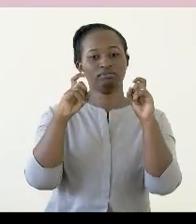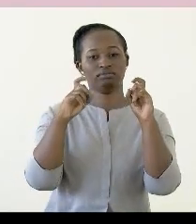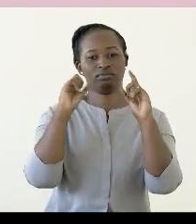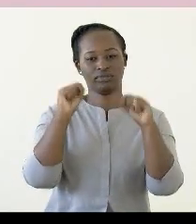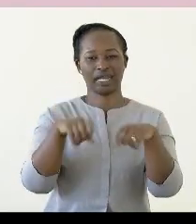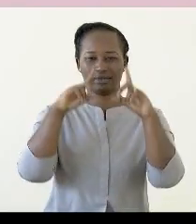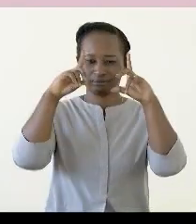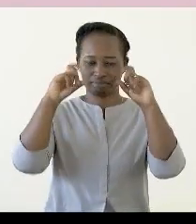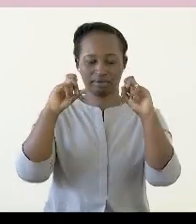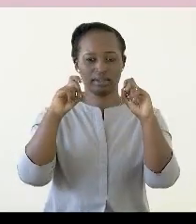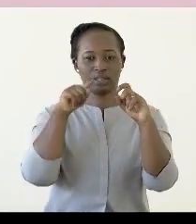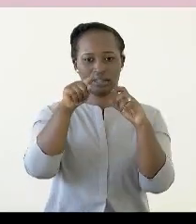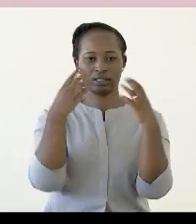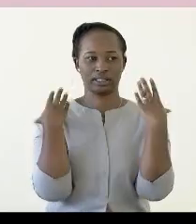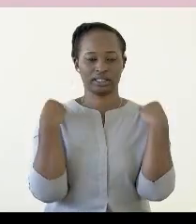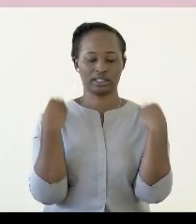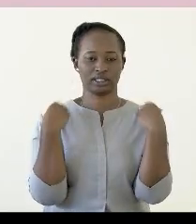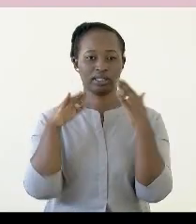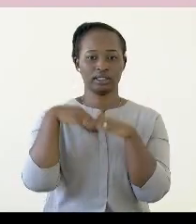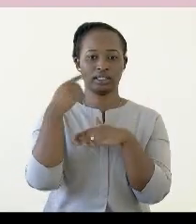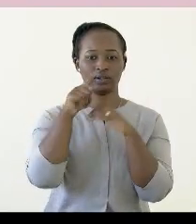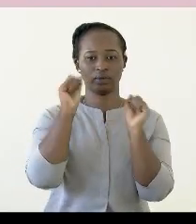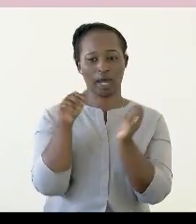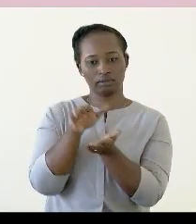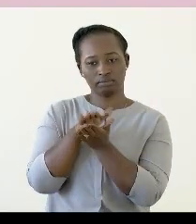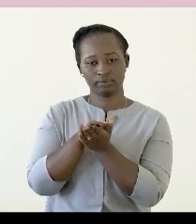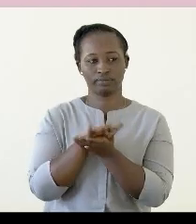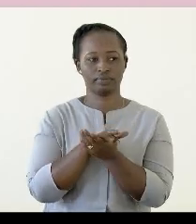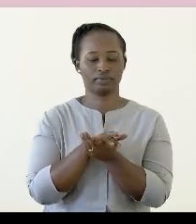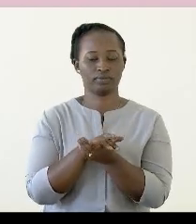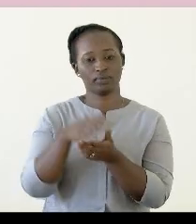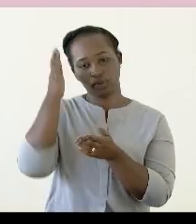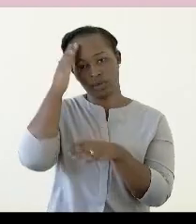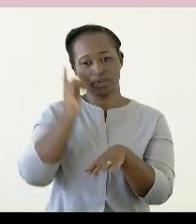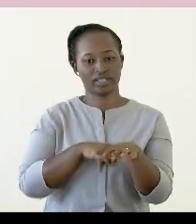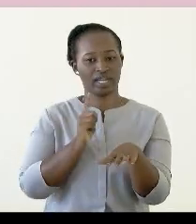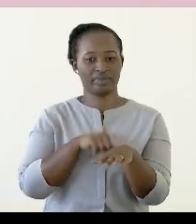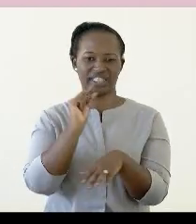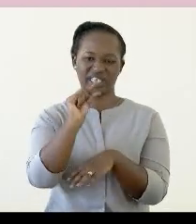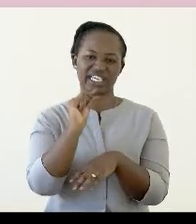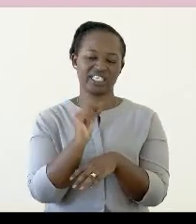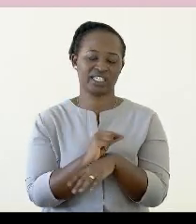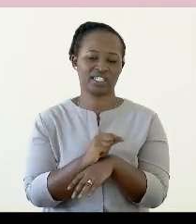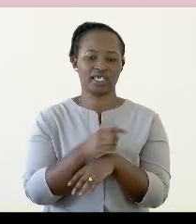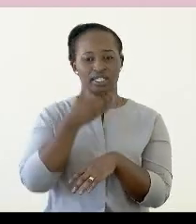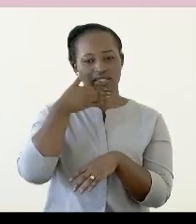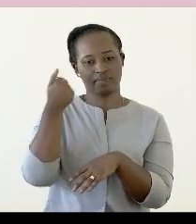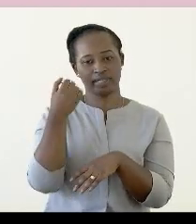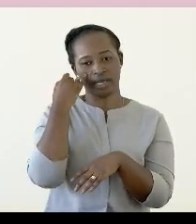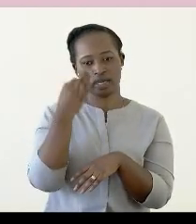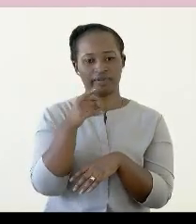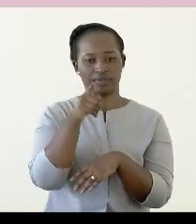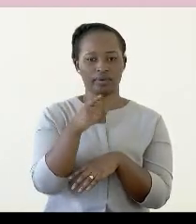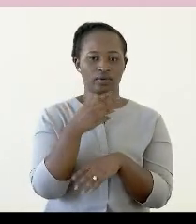picture of these exercises so that you can keep them. You know, the time is very short, so it's better if